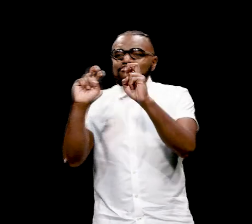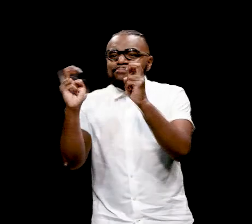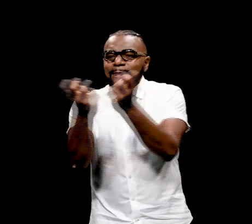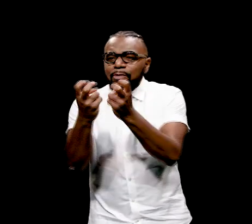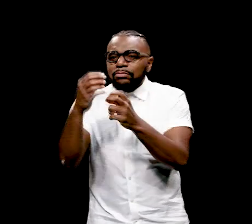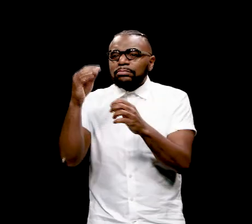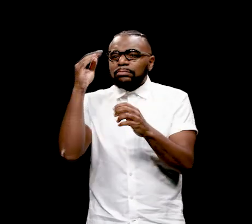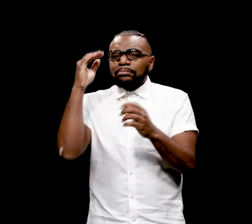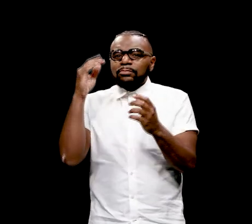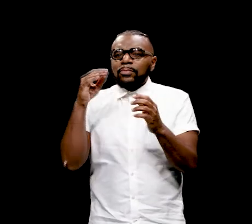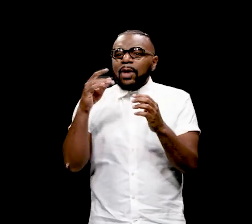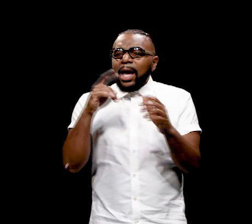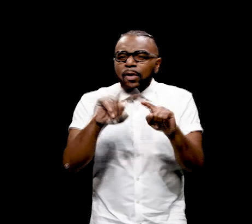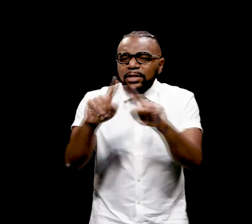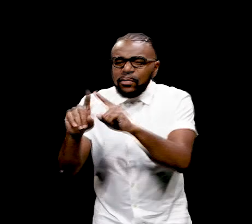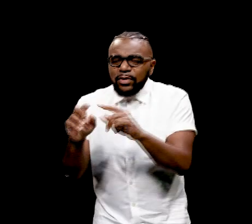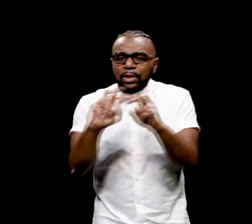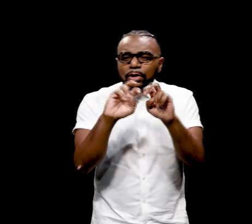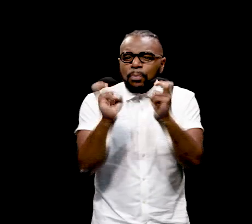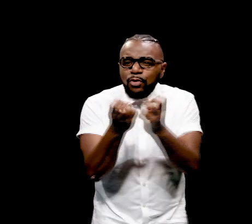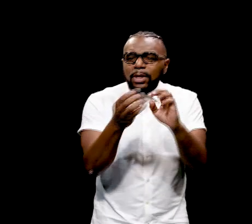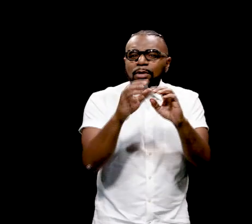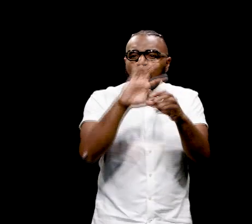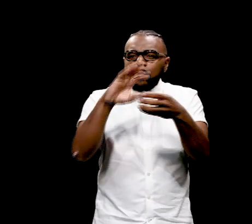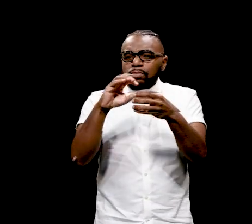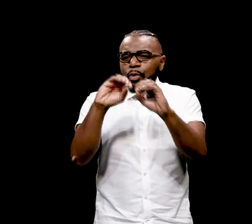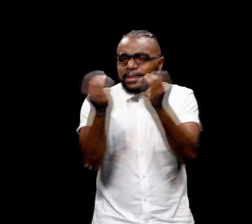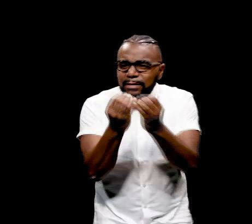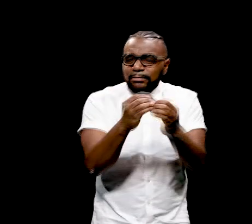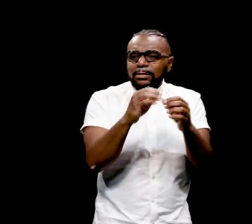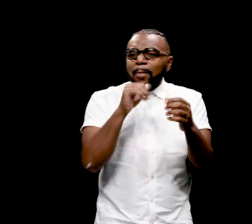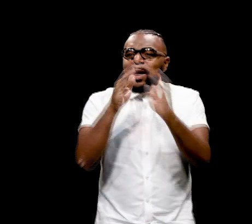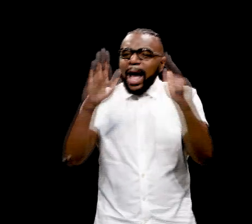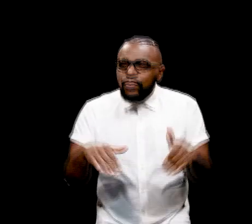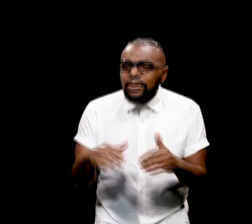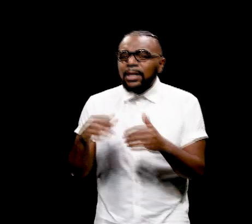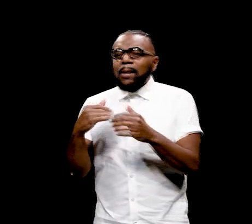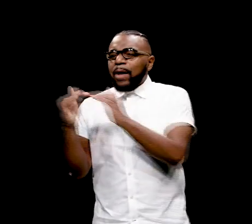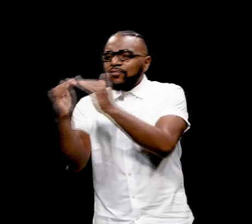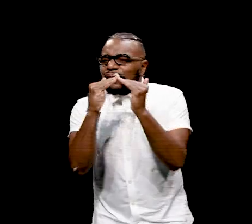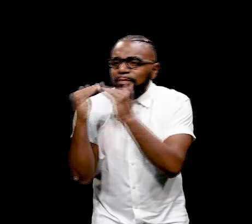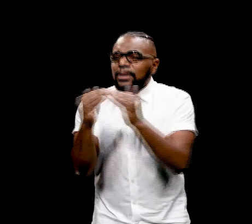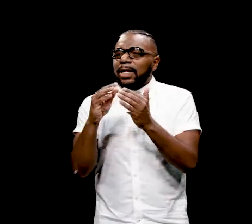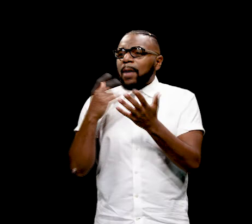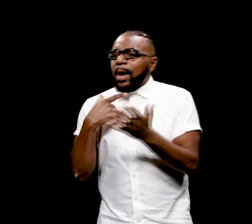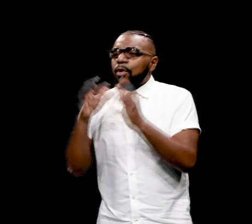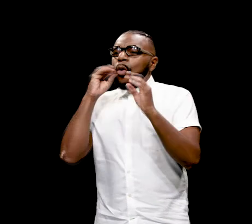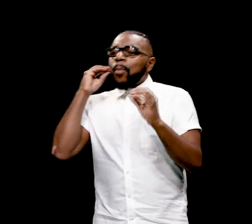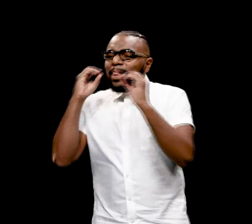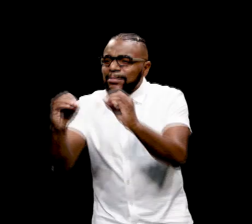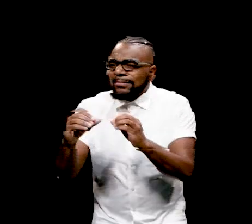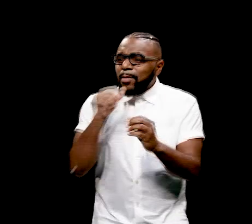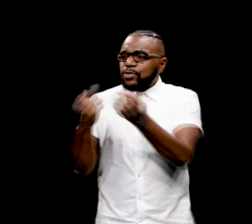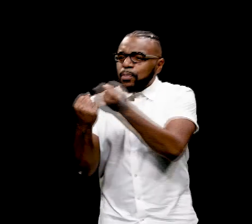important coalitions in the community around housing, around shared economic prosperity, around addressing the homeless situation, around